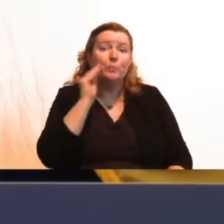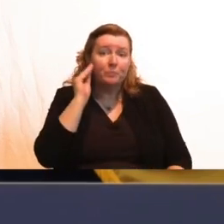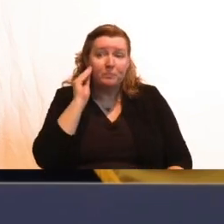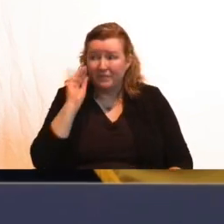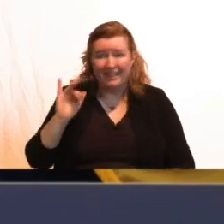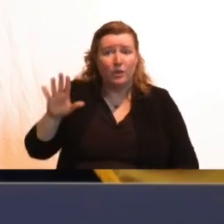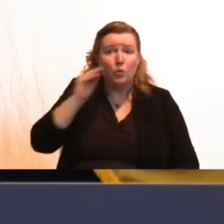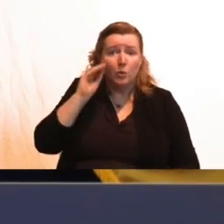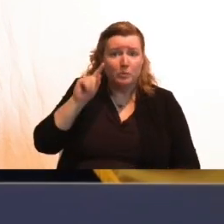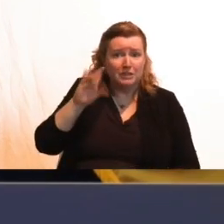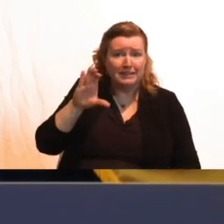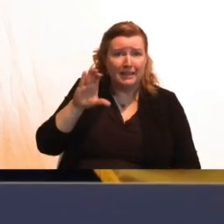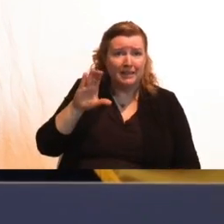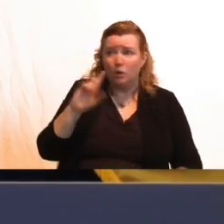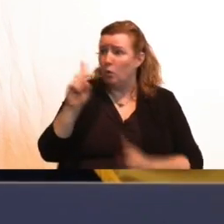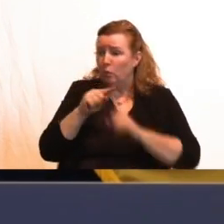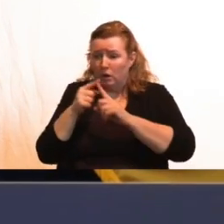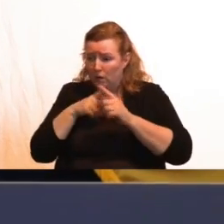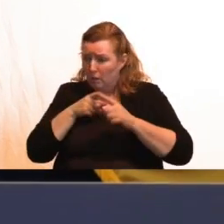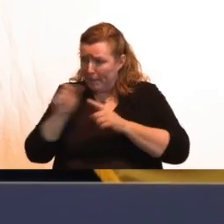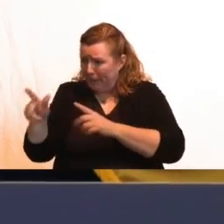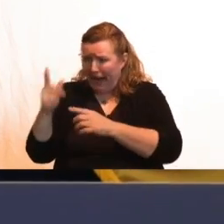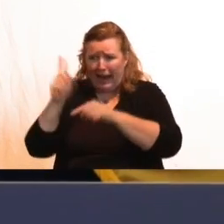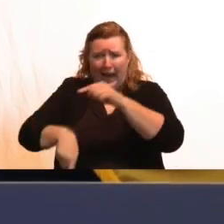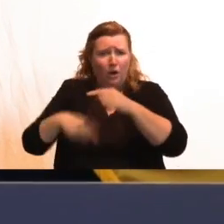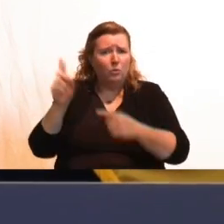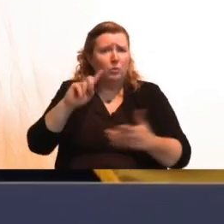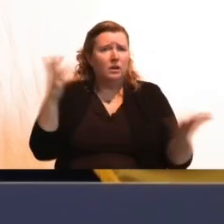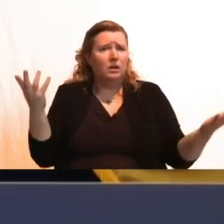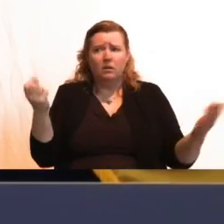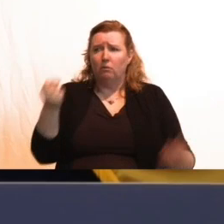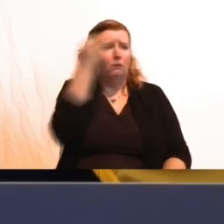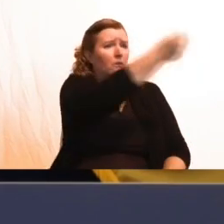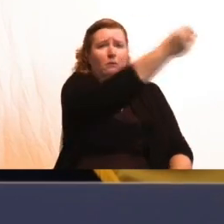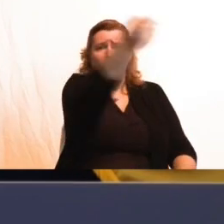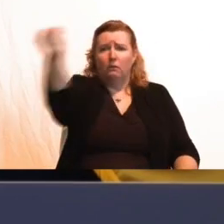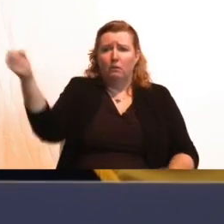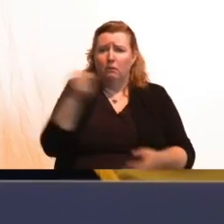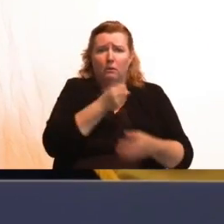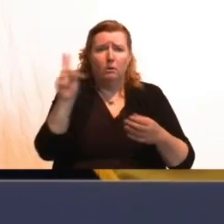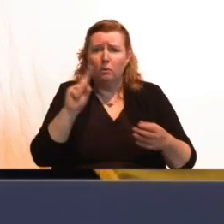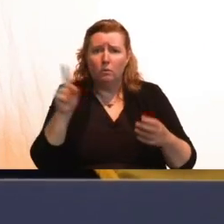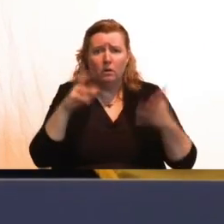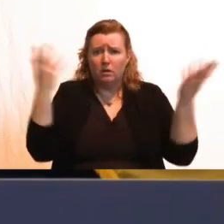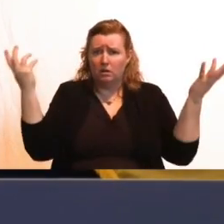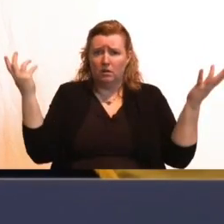something. So you know how that worked, and my answer beyond that is where it is.